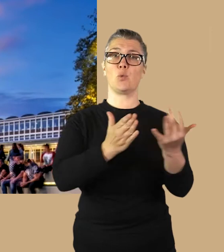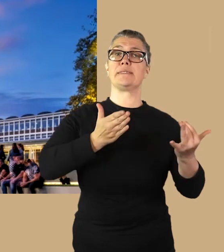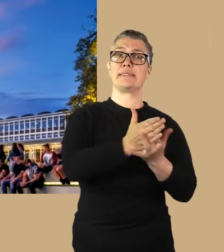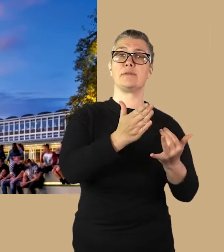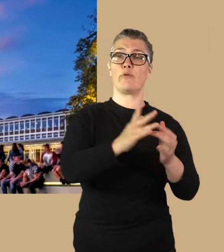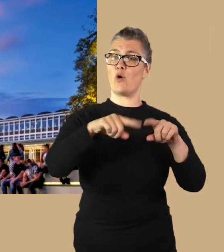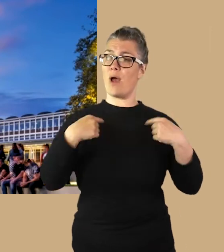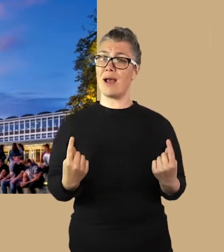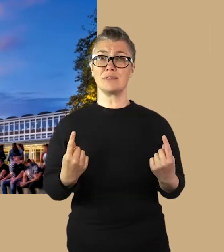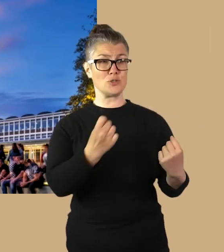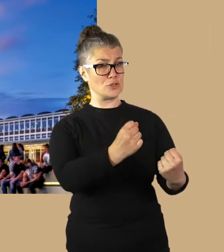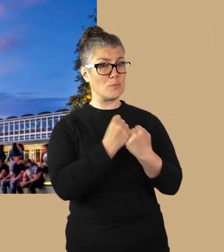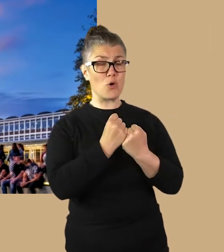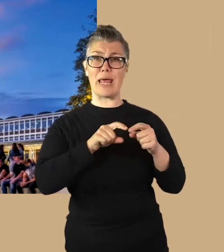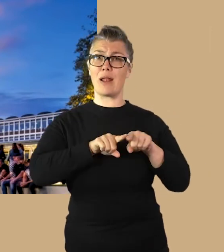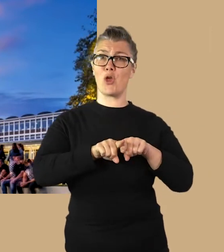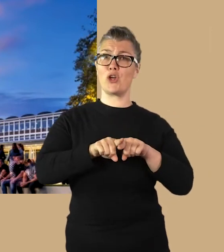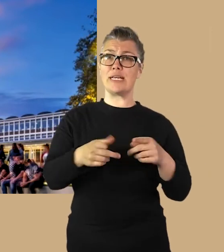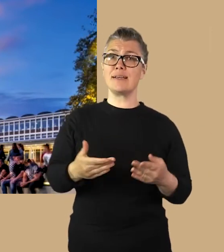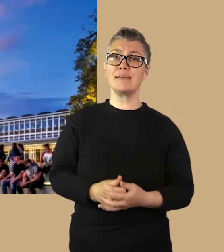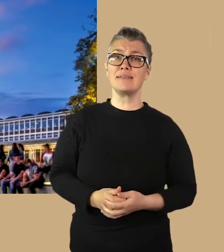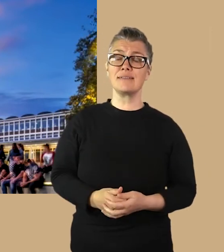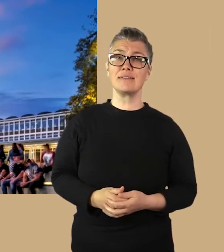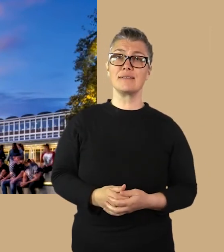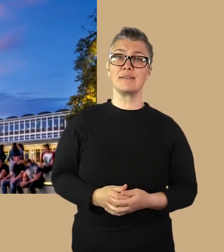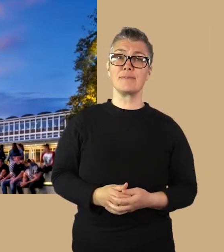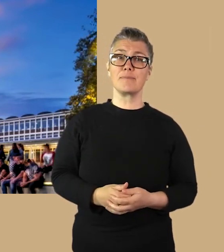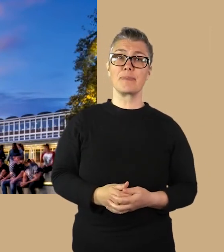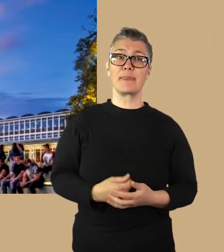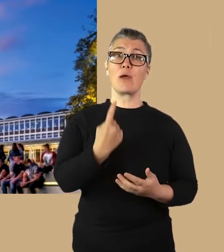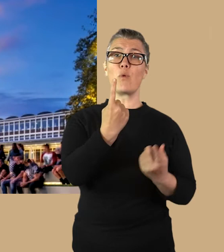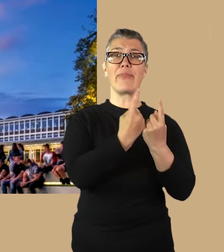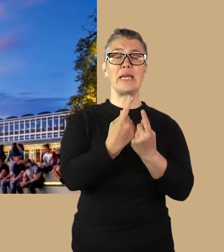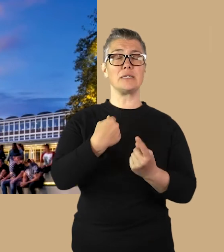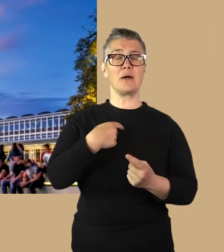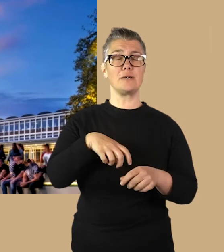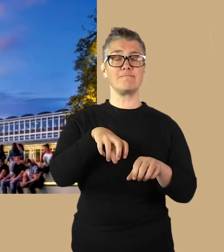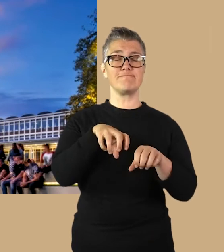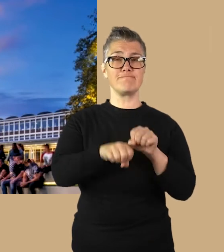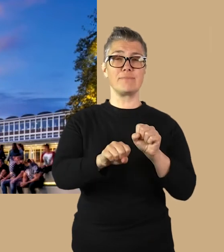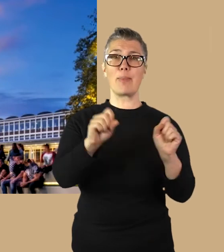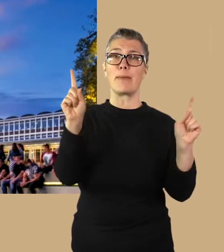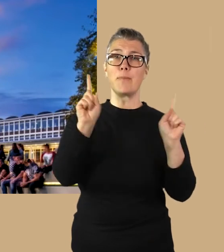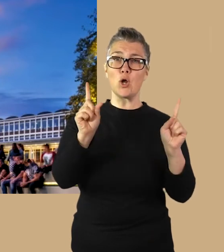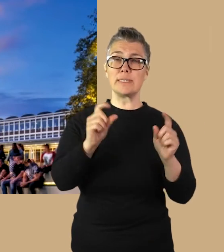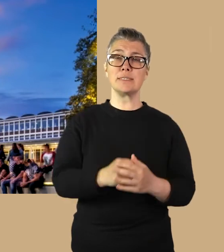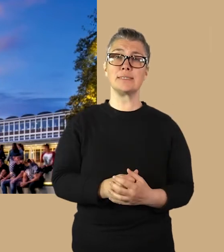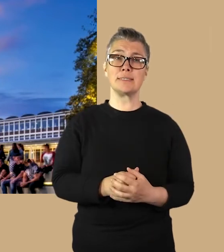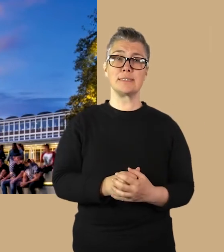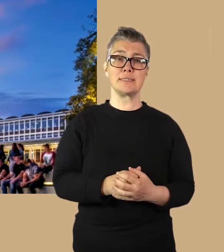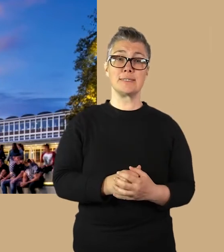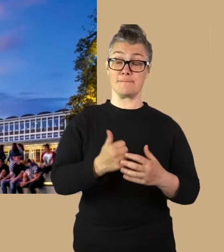be able to support our actual learning. One of the things that I hate right now is the fact that